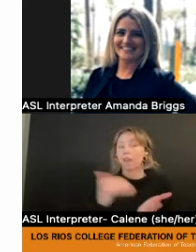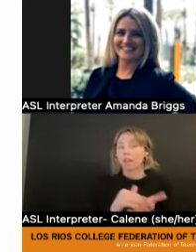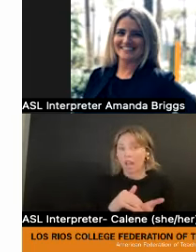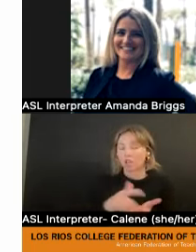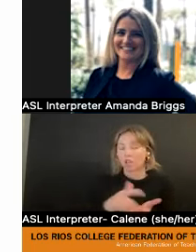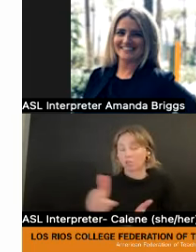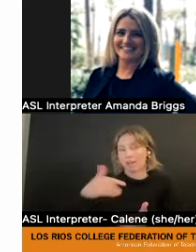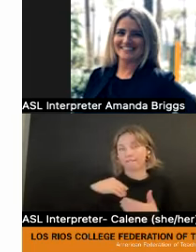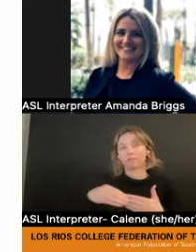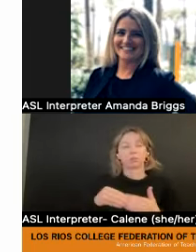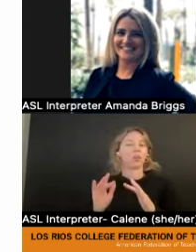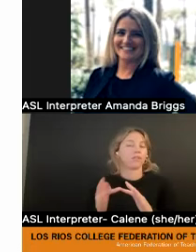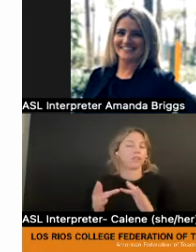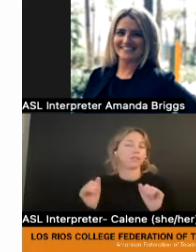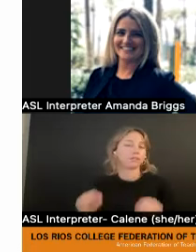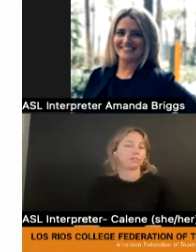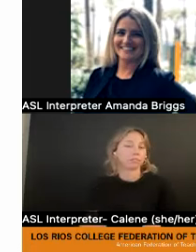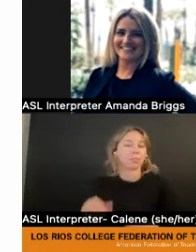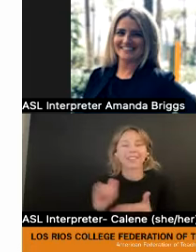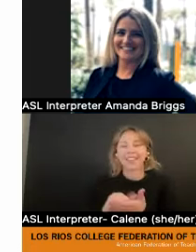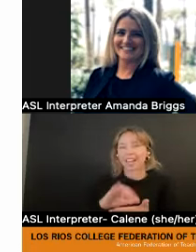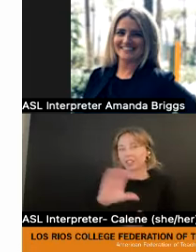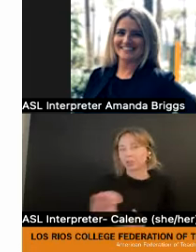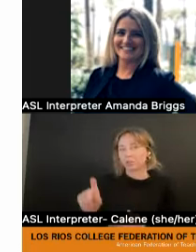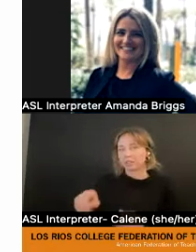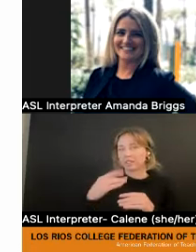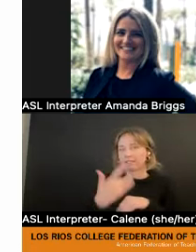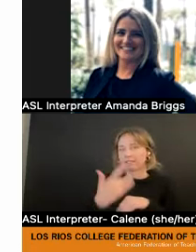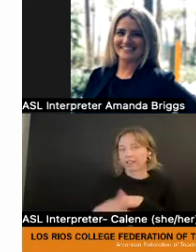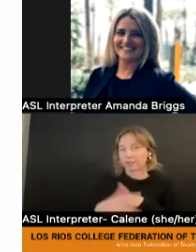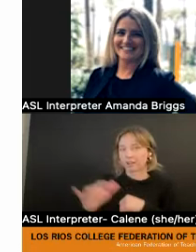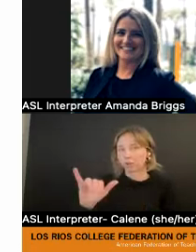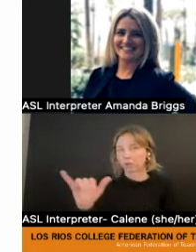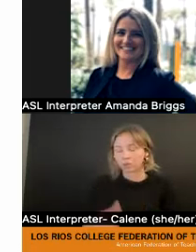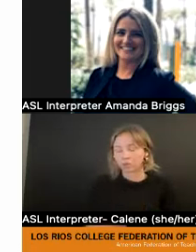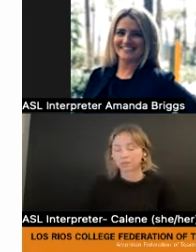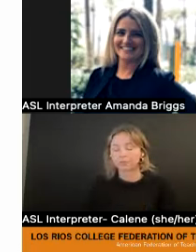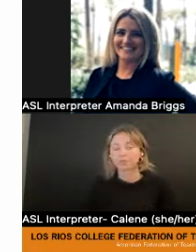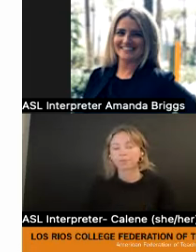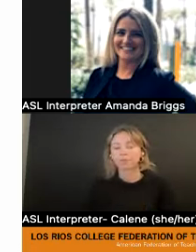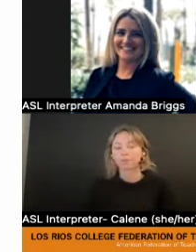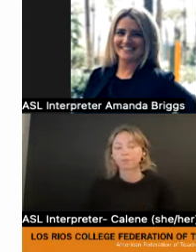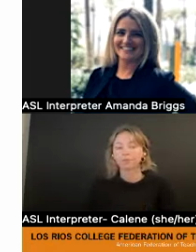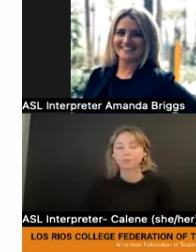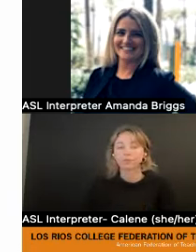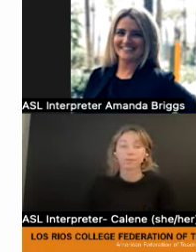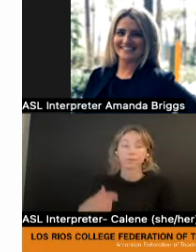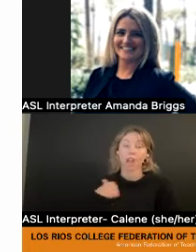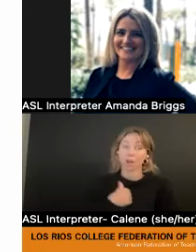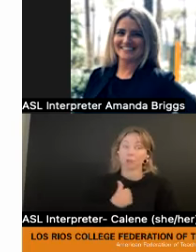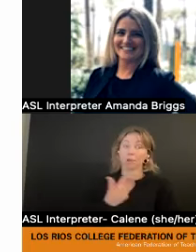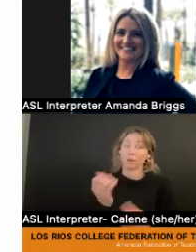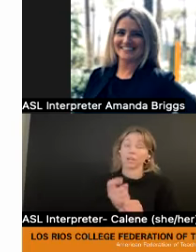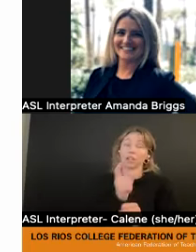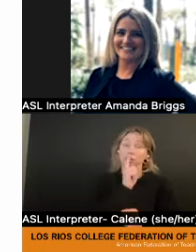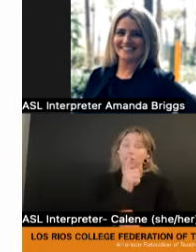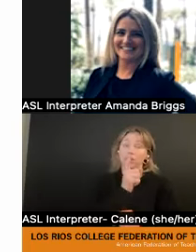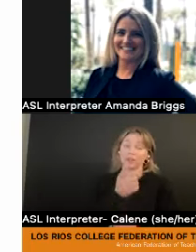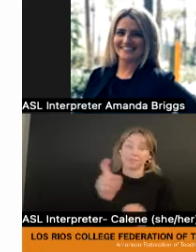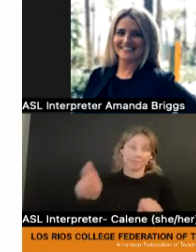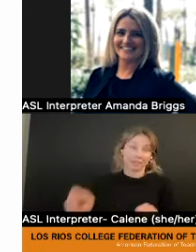online, just have to have that Zoom piece available. But we do want to make sure, right, that you must have a